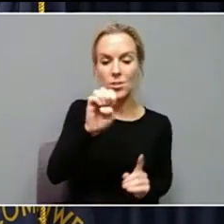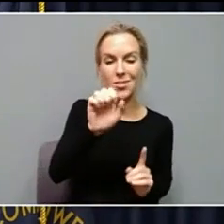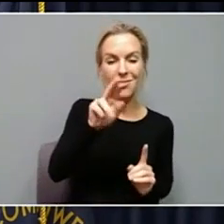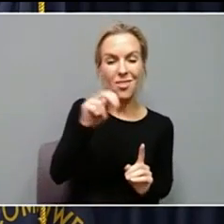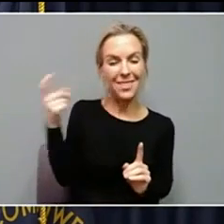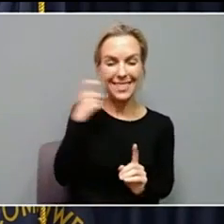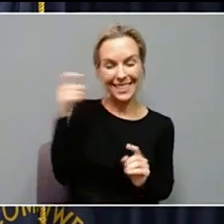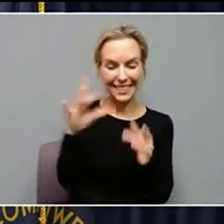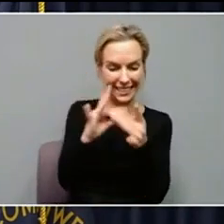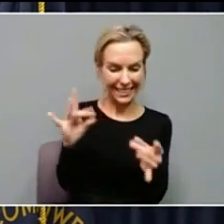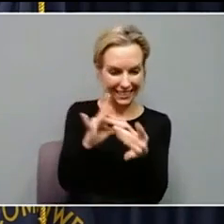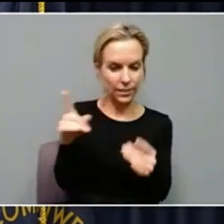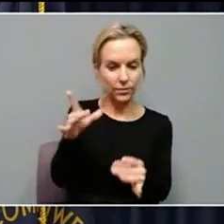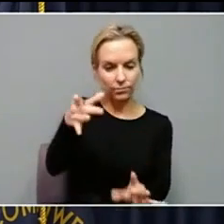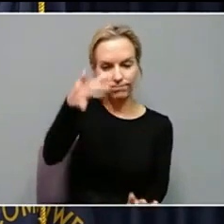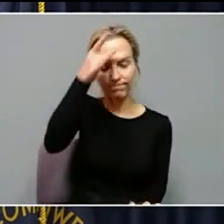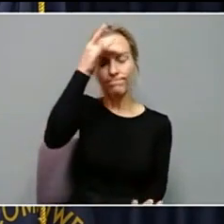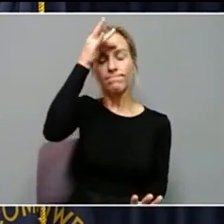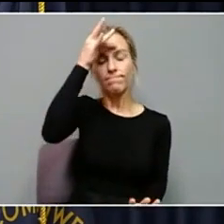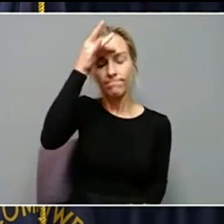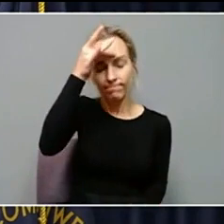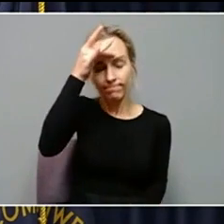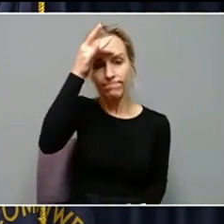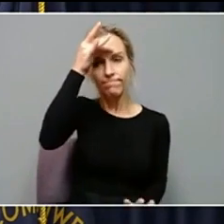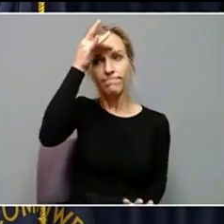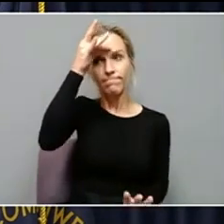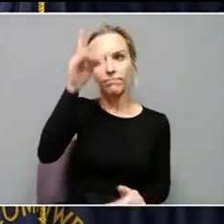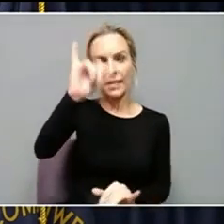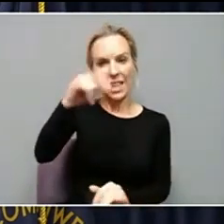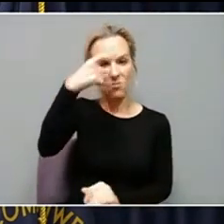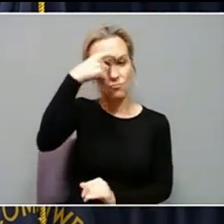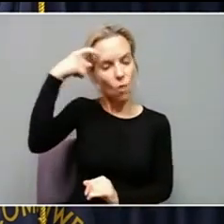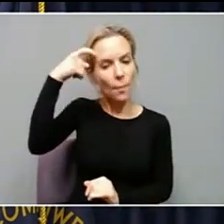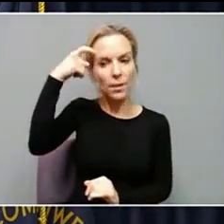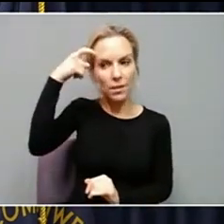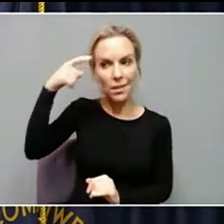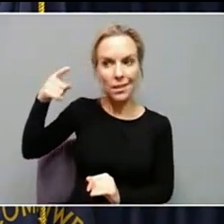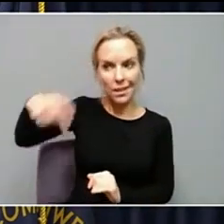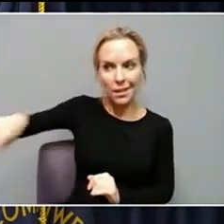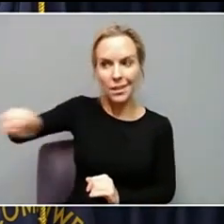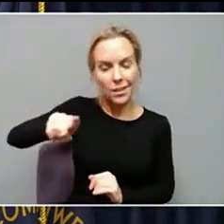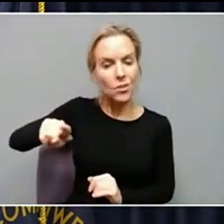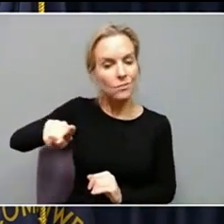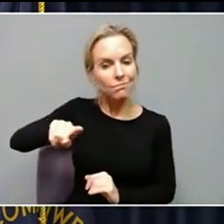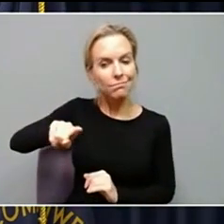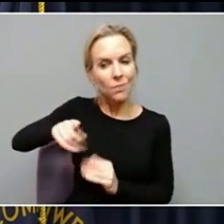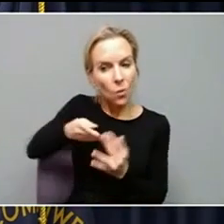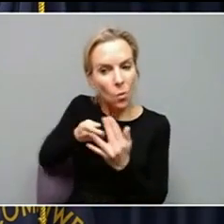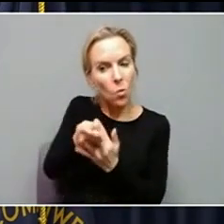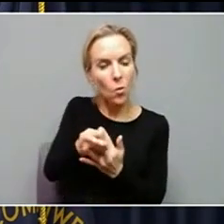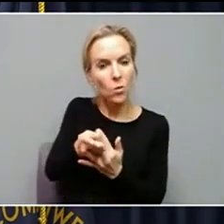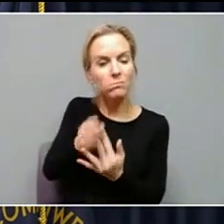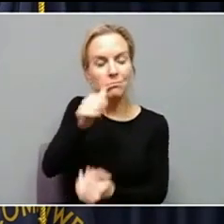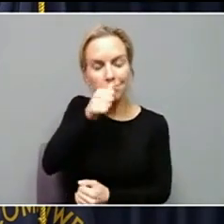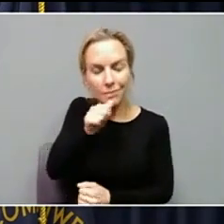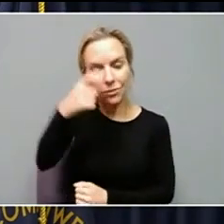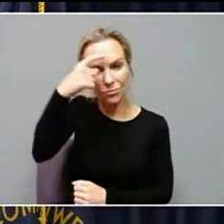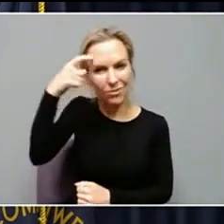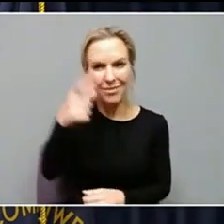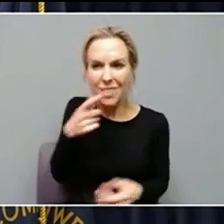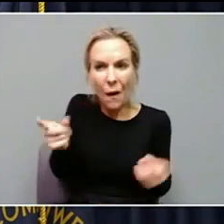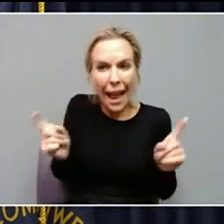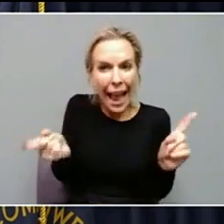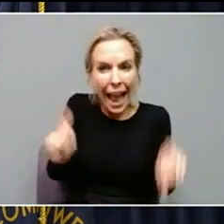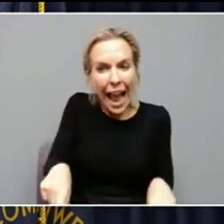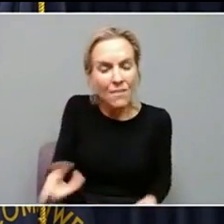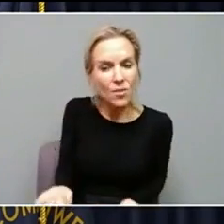how it sticks with you. That's the trauma that our folks are going through. And again, they don't have to go through the amount